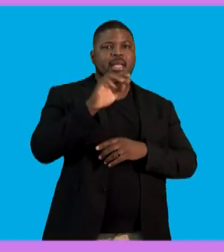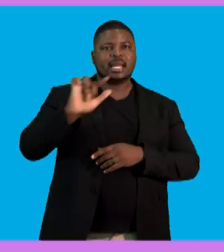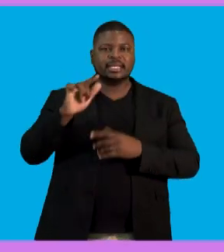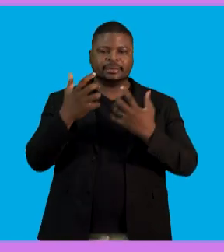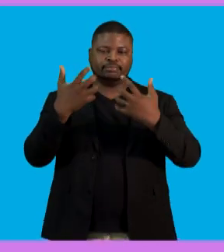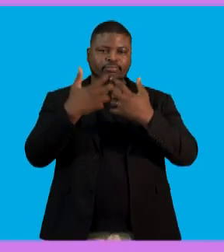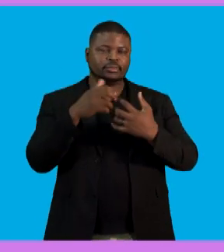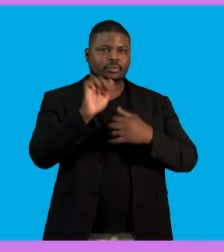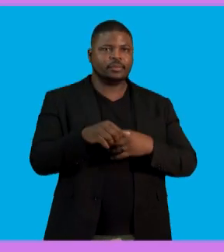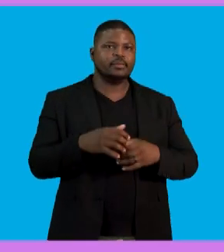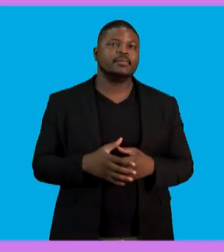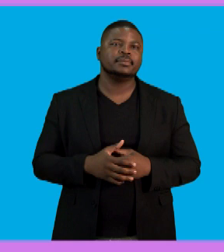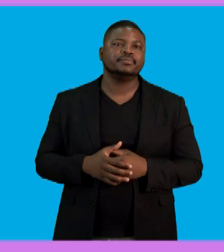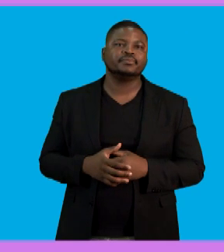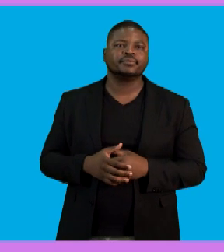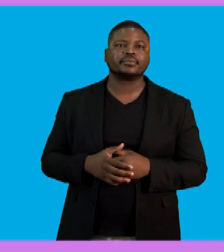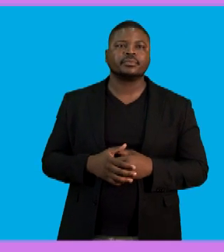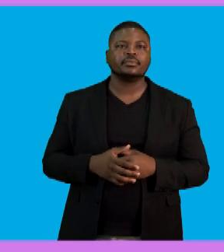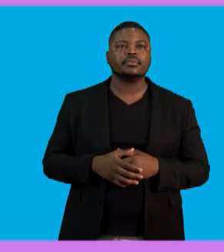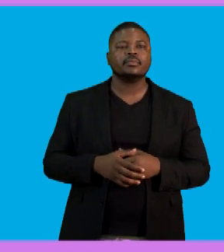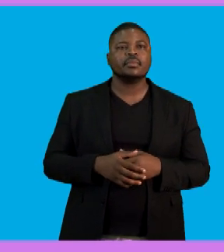required. So what do we do then? We will say